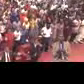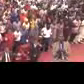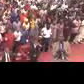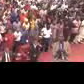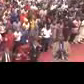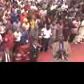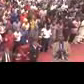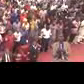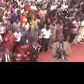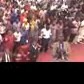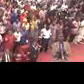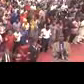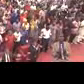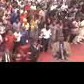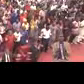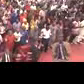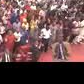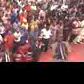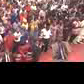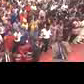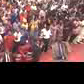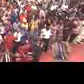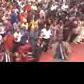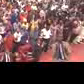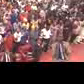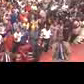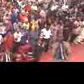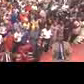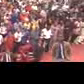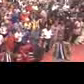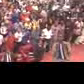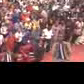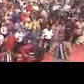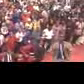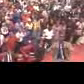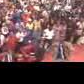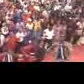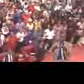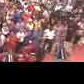surrounding. Every lack of your life is supplied.